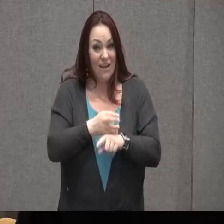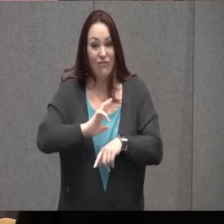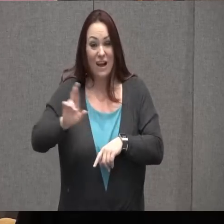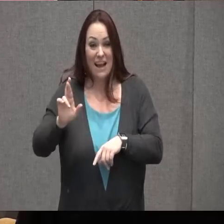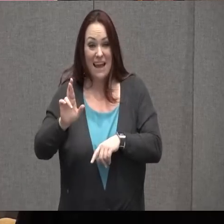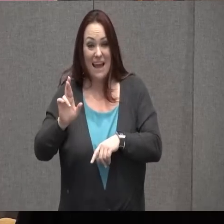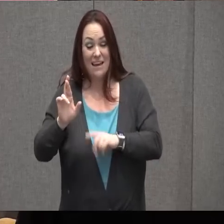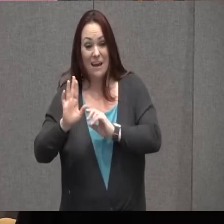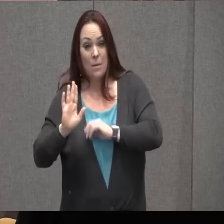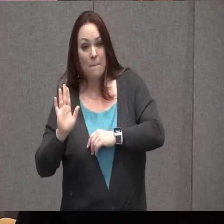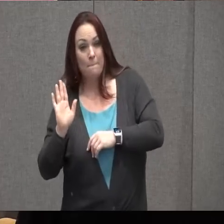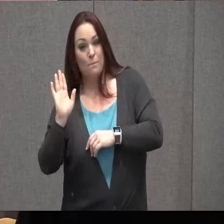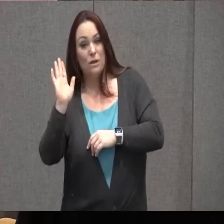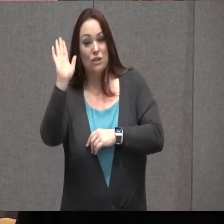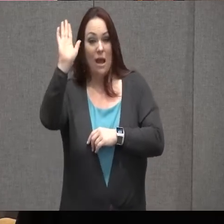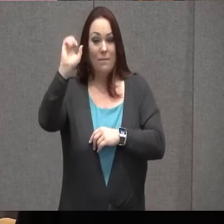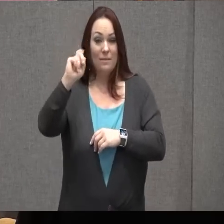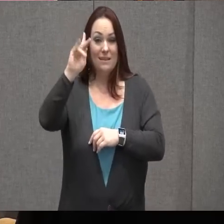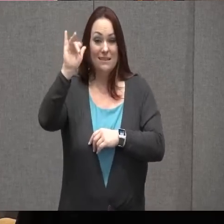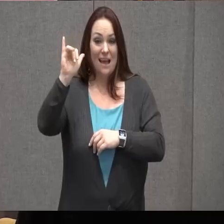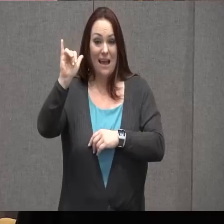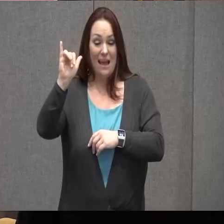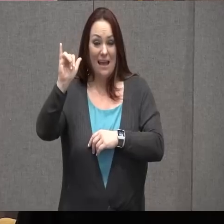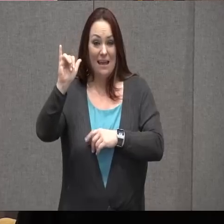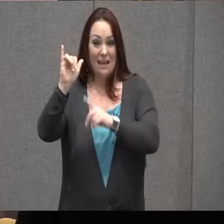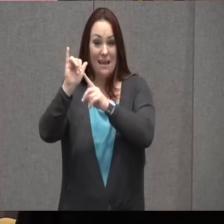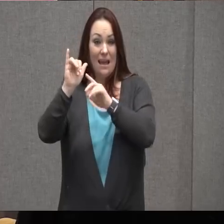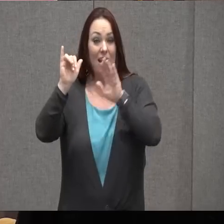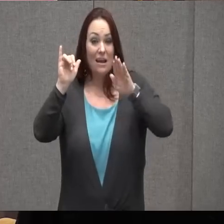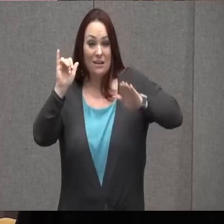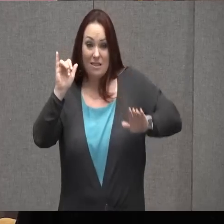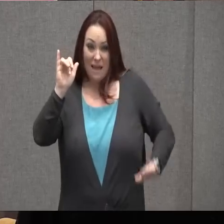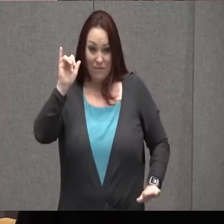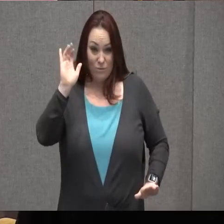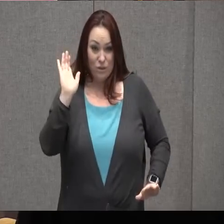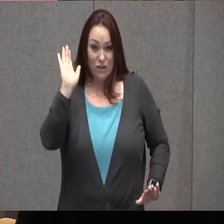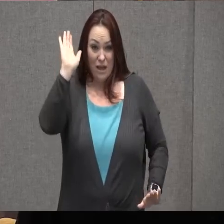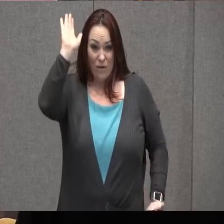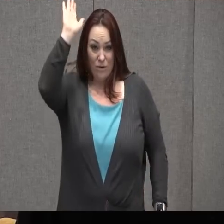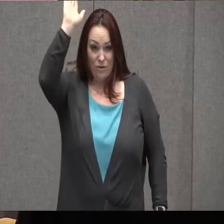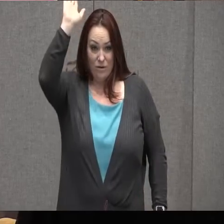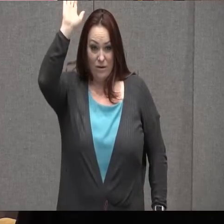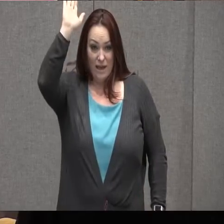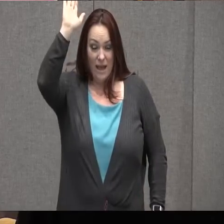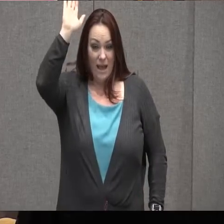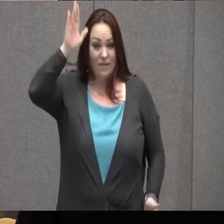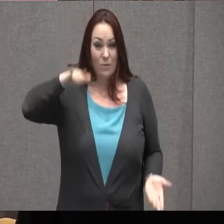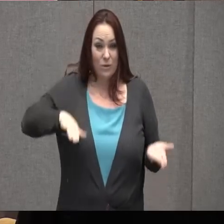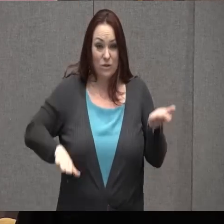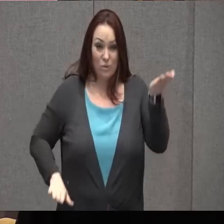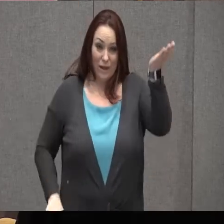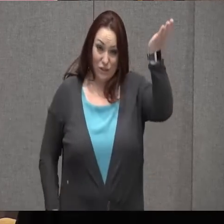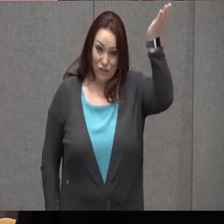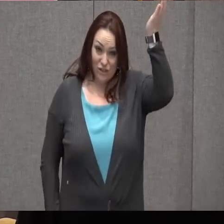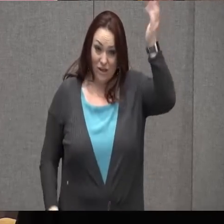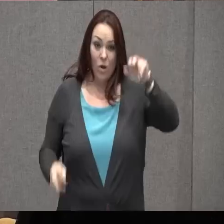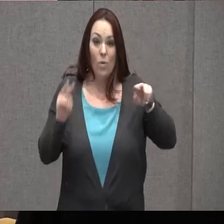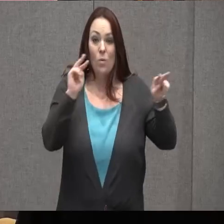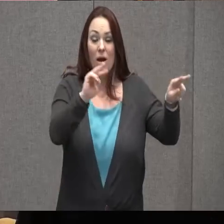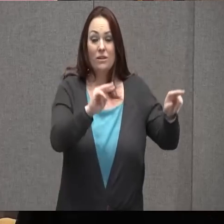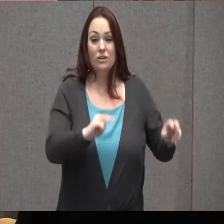up the sky and our left hand push down the earth. And then we'll switch. Watch. We're going to